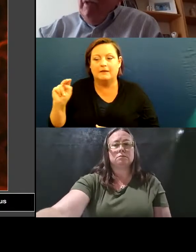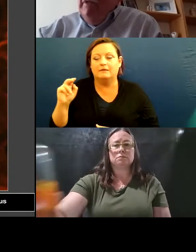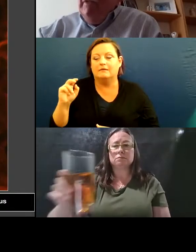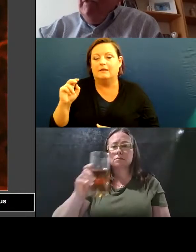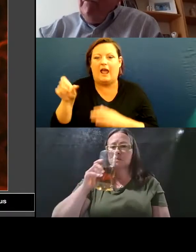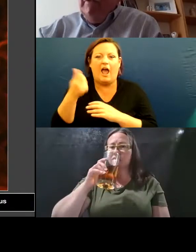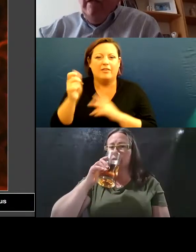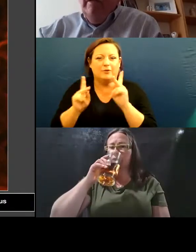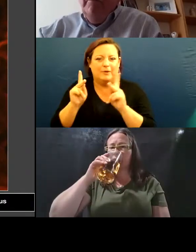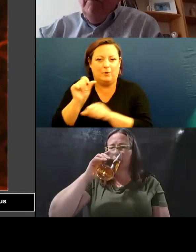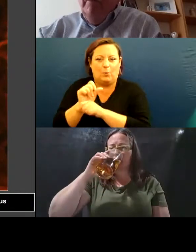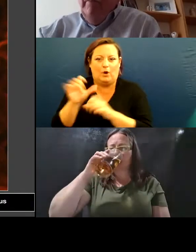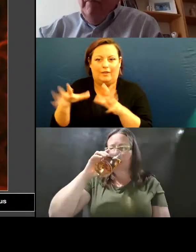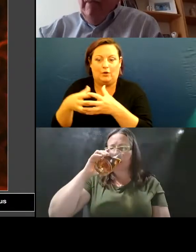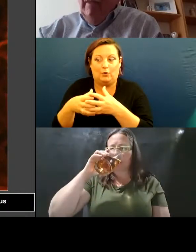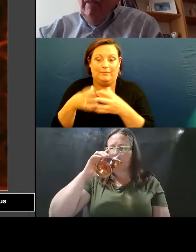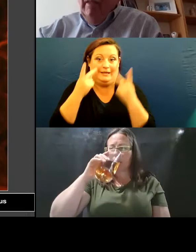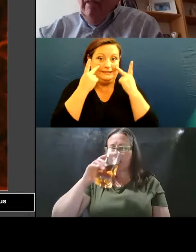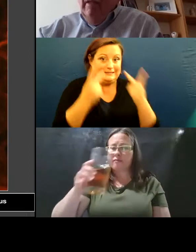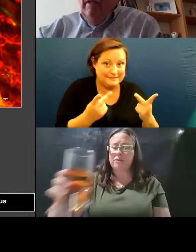group got to see this firsthand.